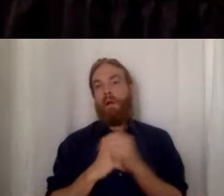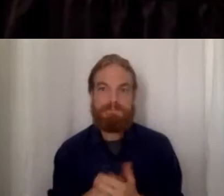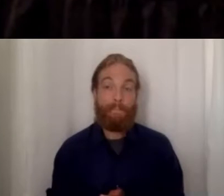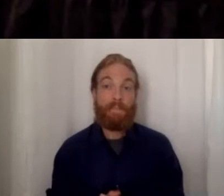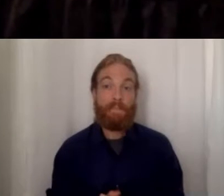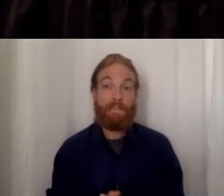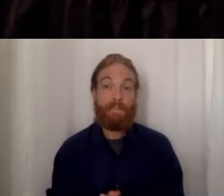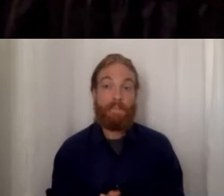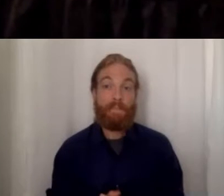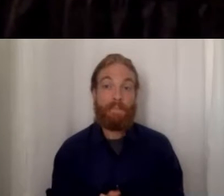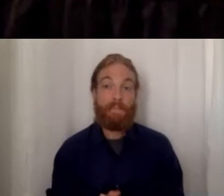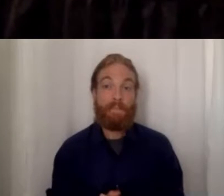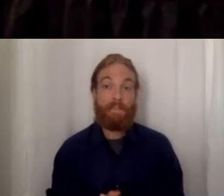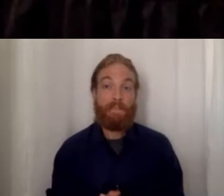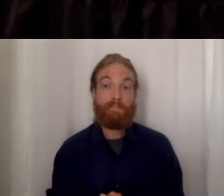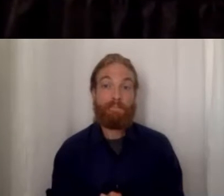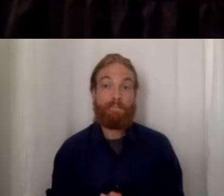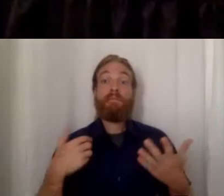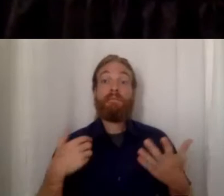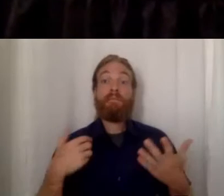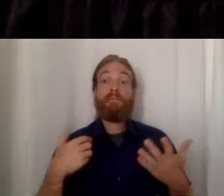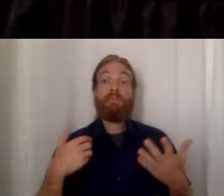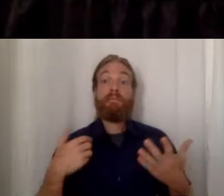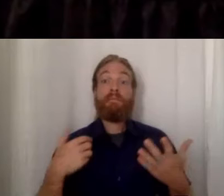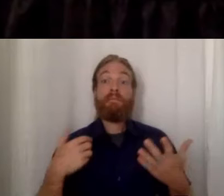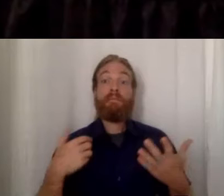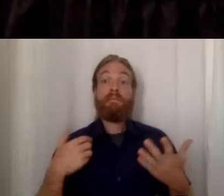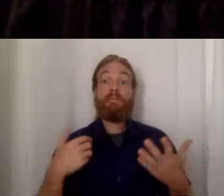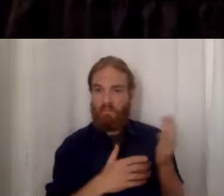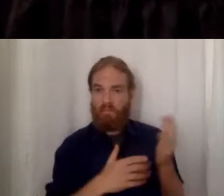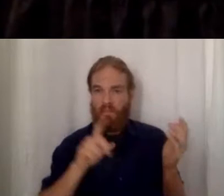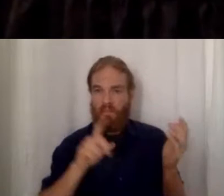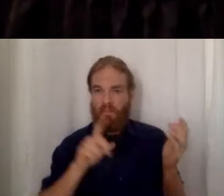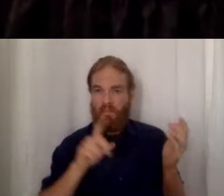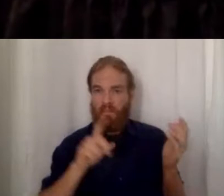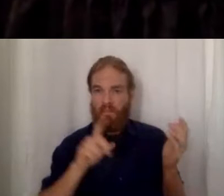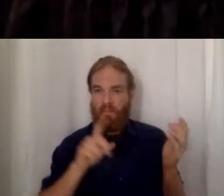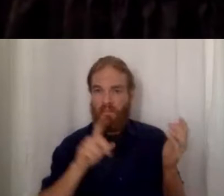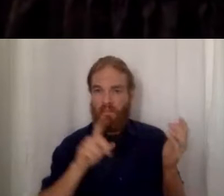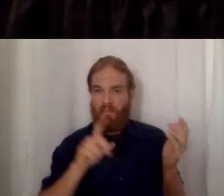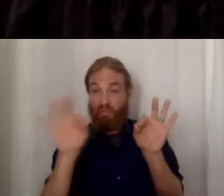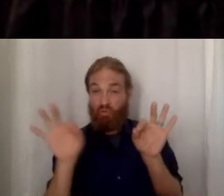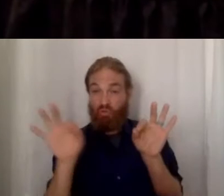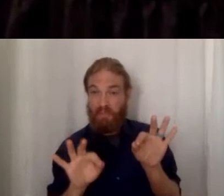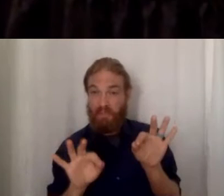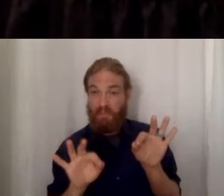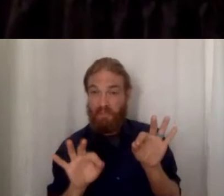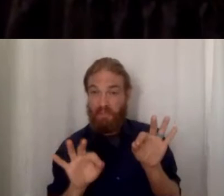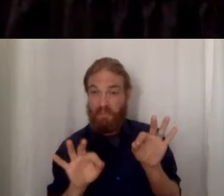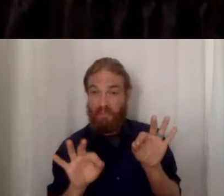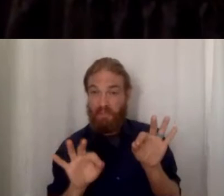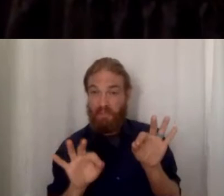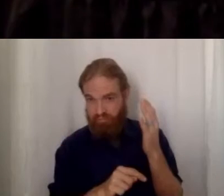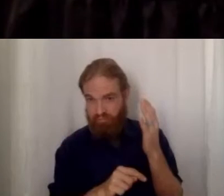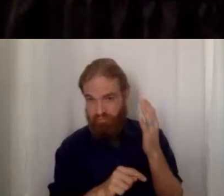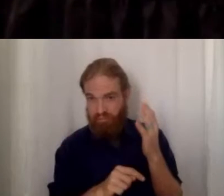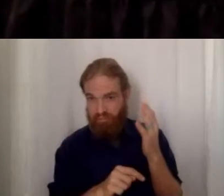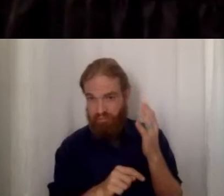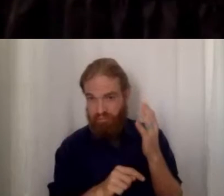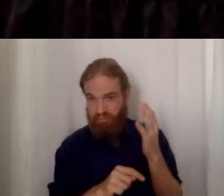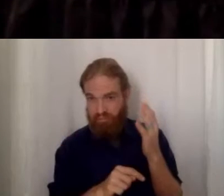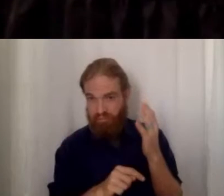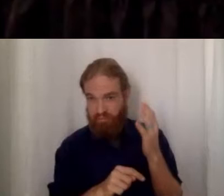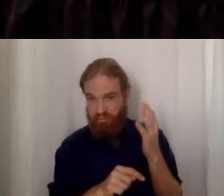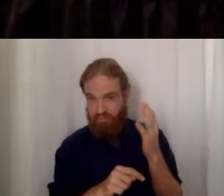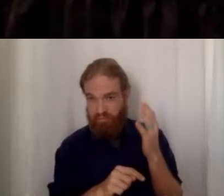could maybe hire, at some LPNs to help us out with some of the vaccination. We're trying everything that we